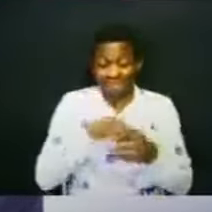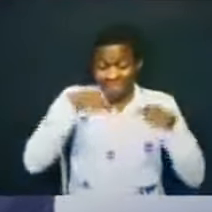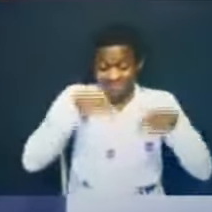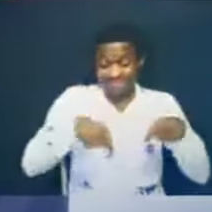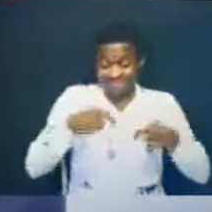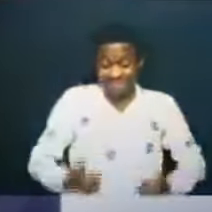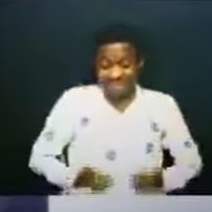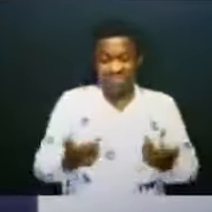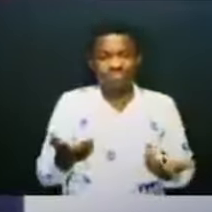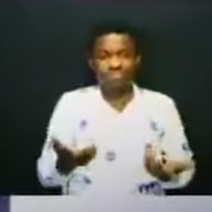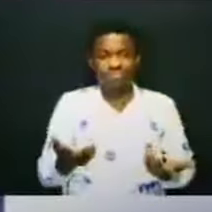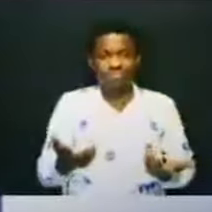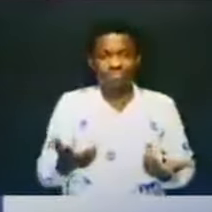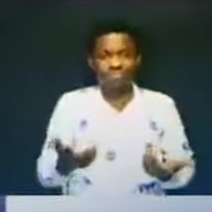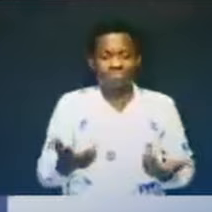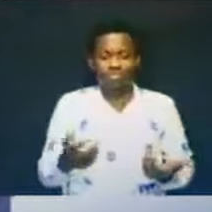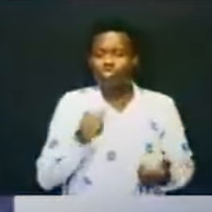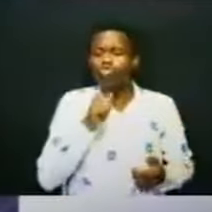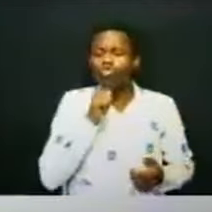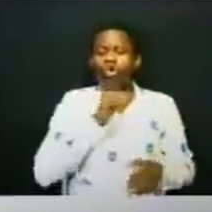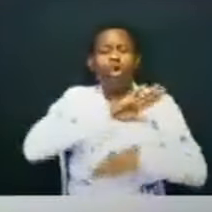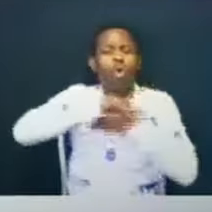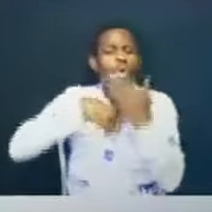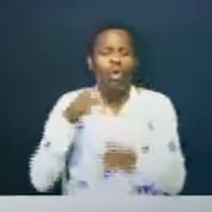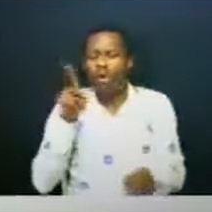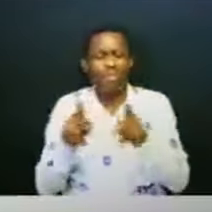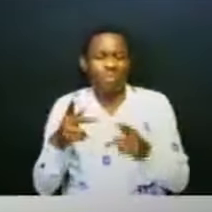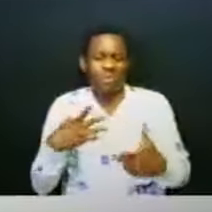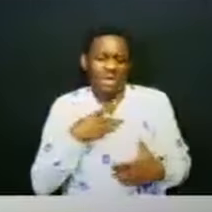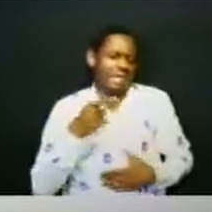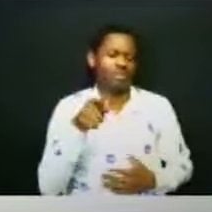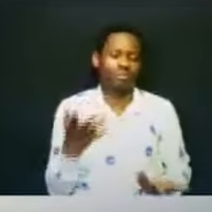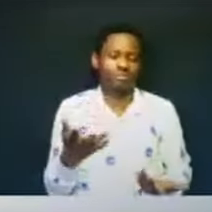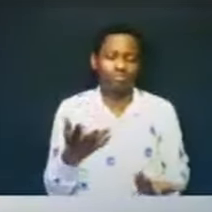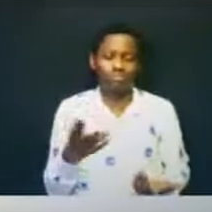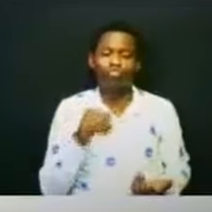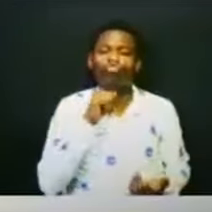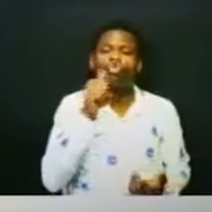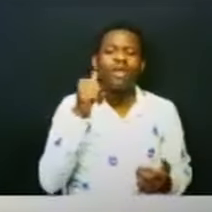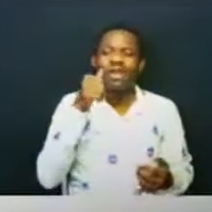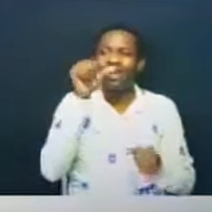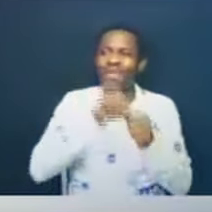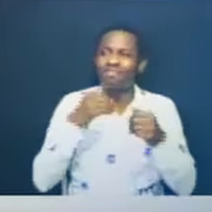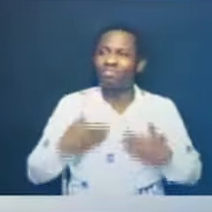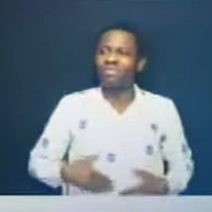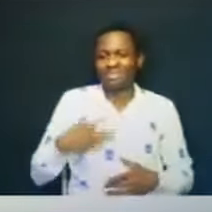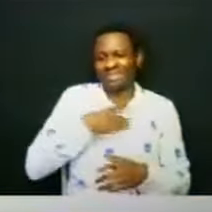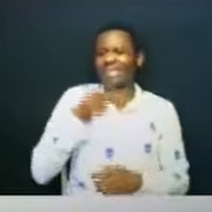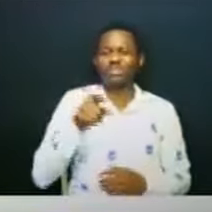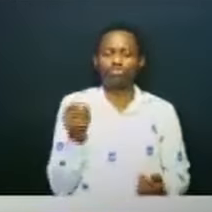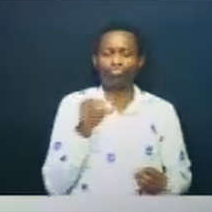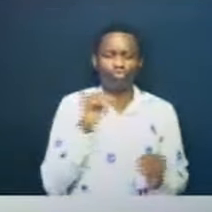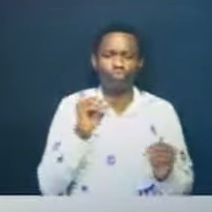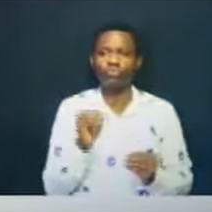life, not all the people will like you. And they will not. And to me, massa. Not all the people.